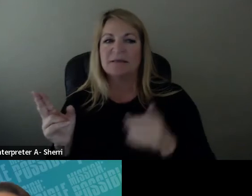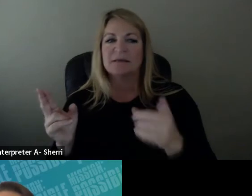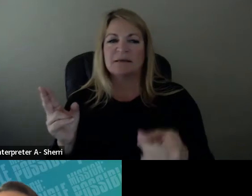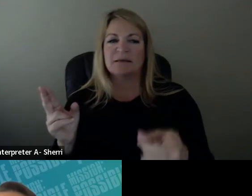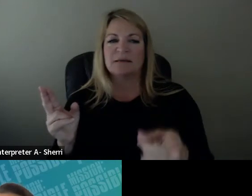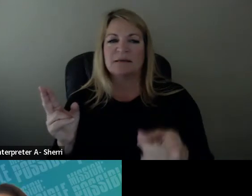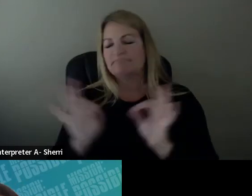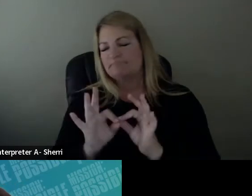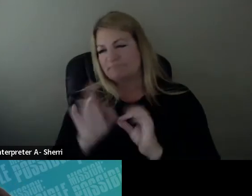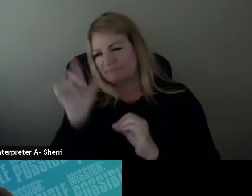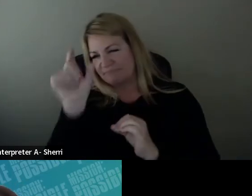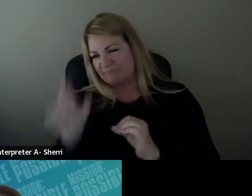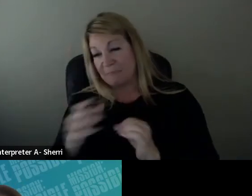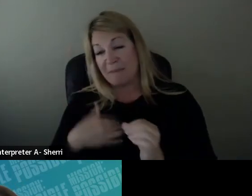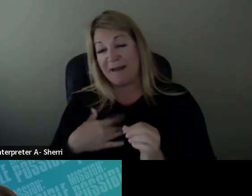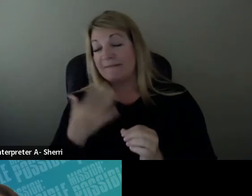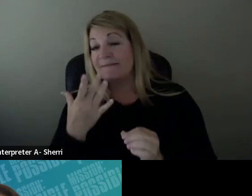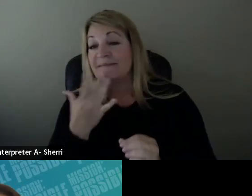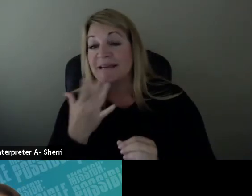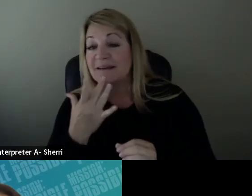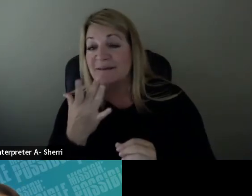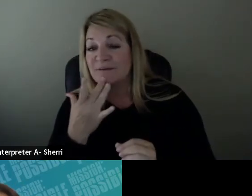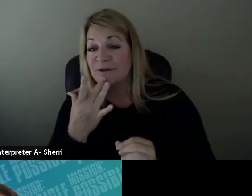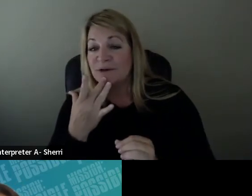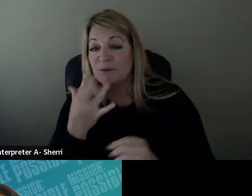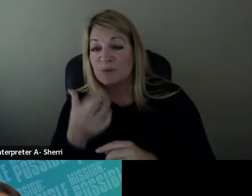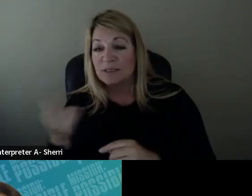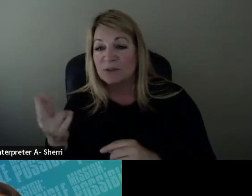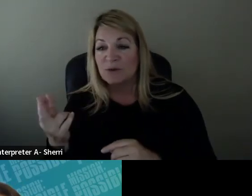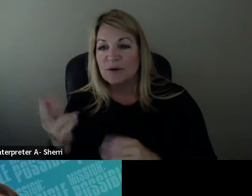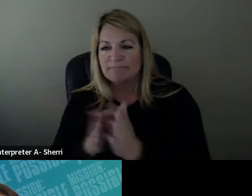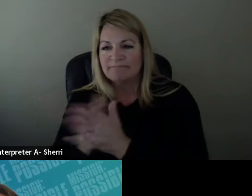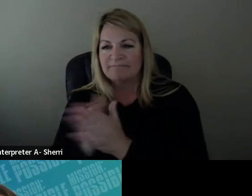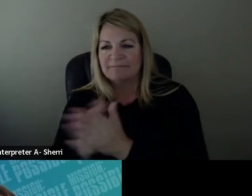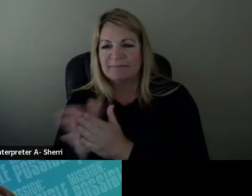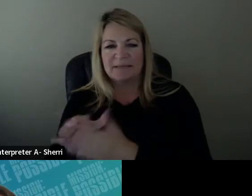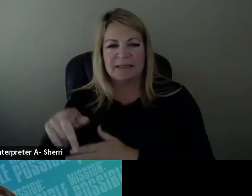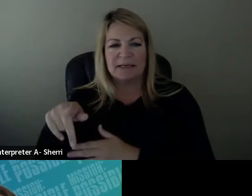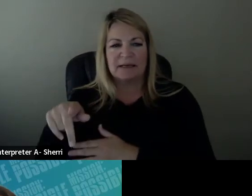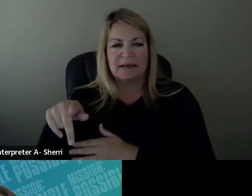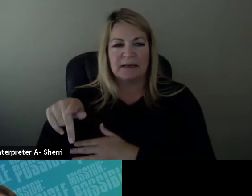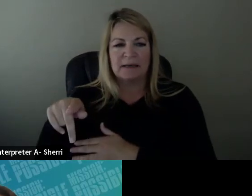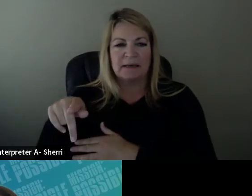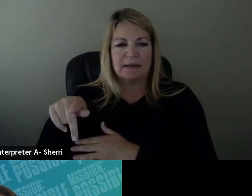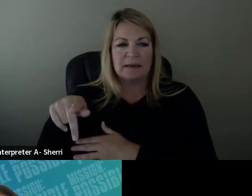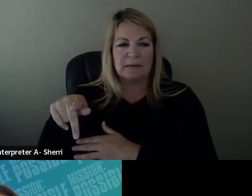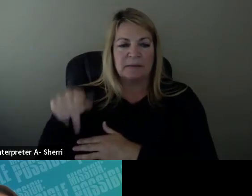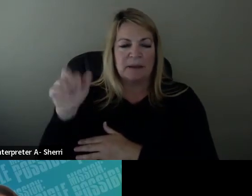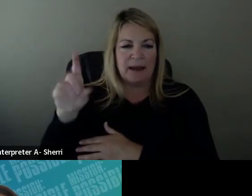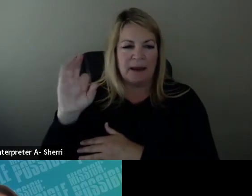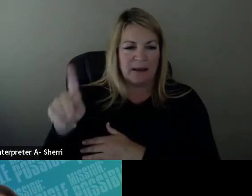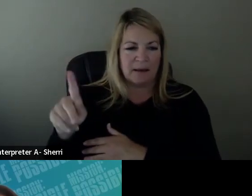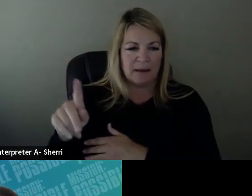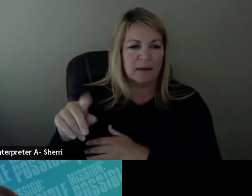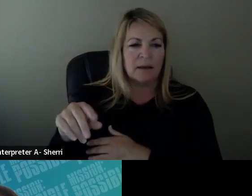highlight that one of my favorite thing in the resource is actually our dedicated Padlet, which SIP created for